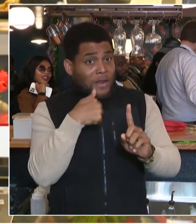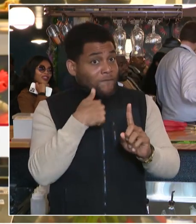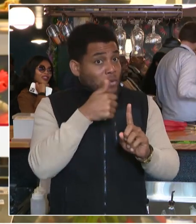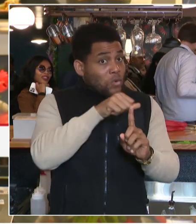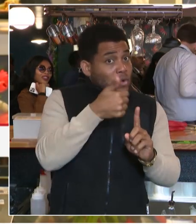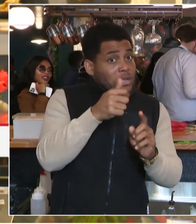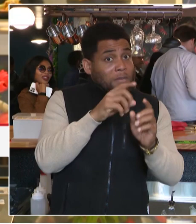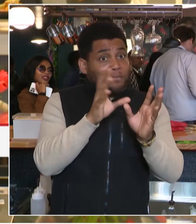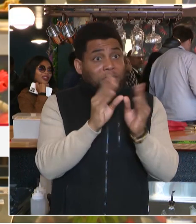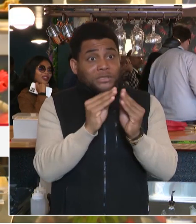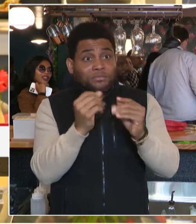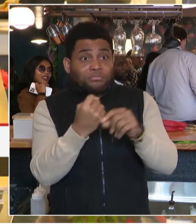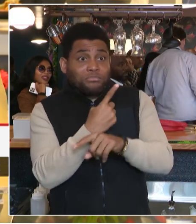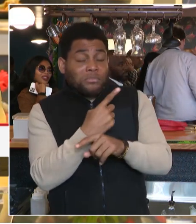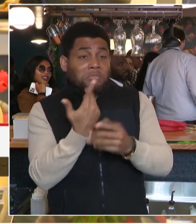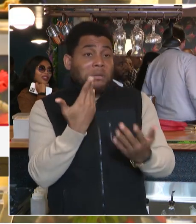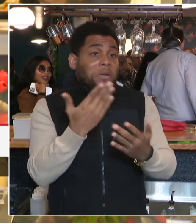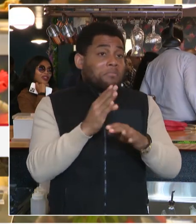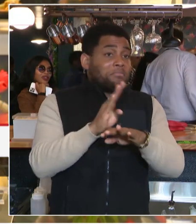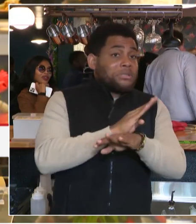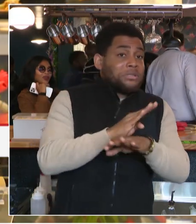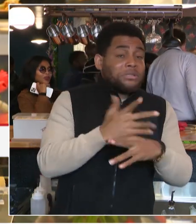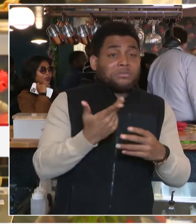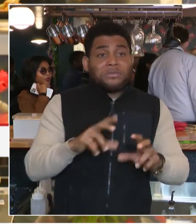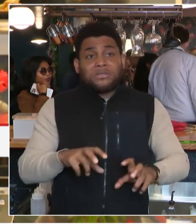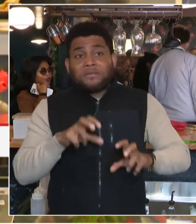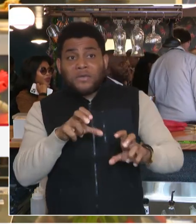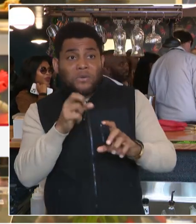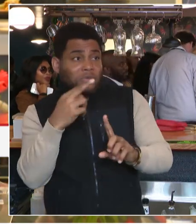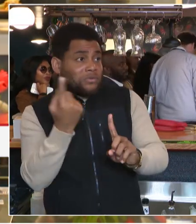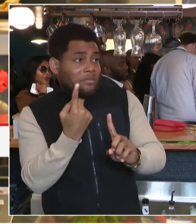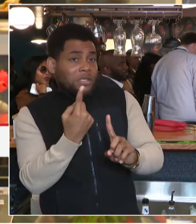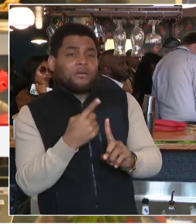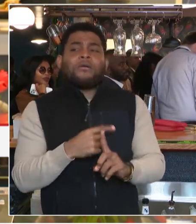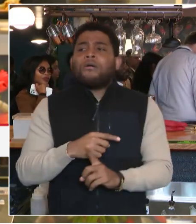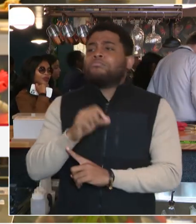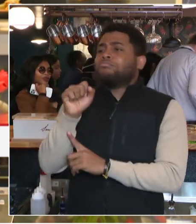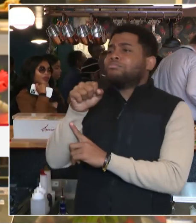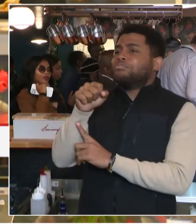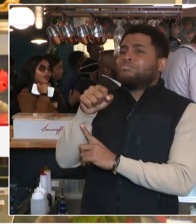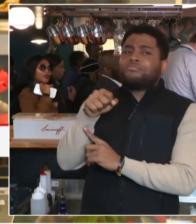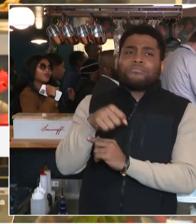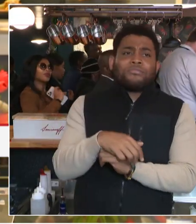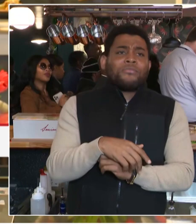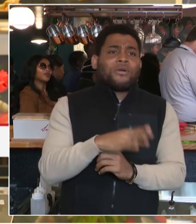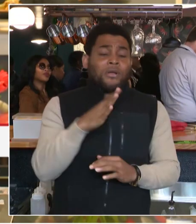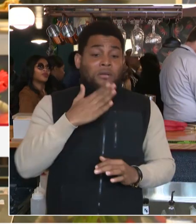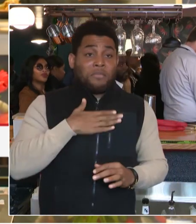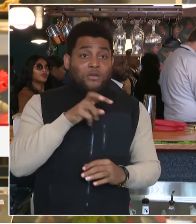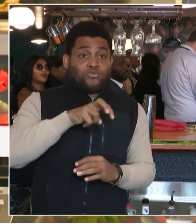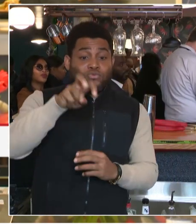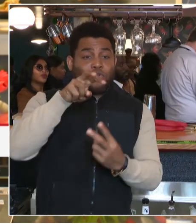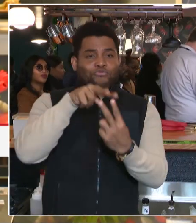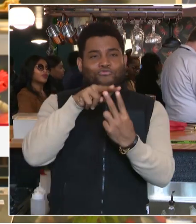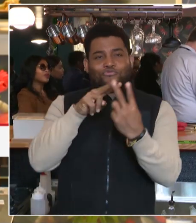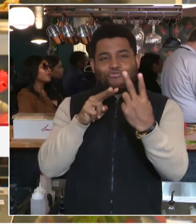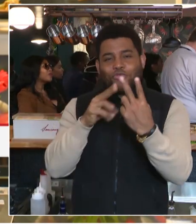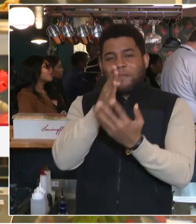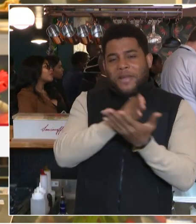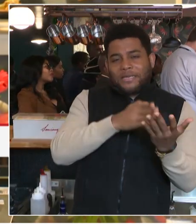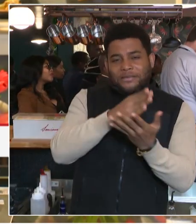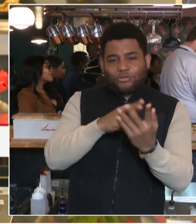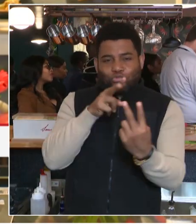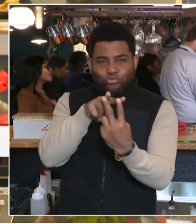anything beyond just the climate change? Yes, for sure. So, there were 2 parts of our trip. I led a delegation of